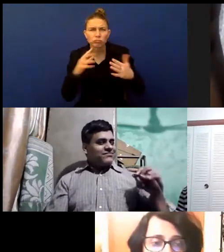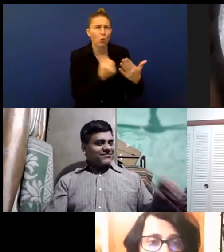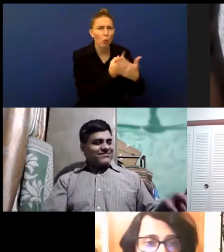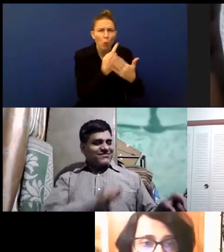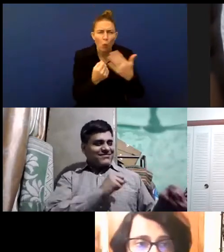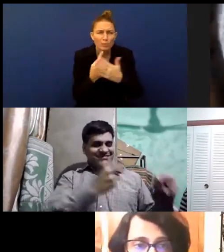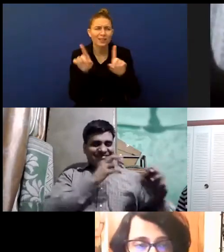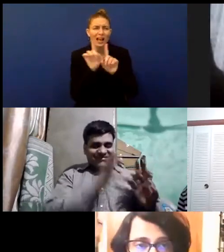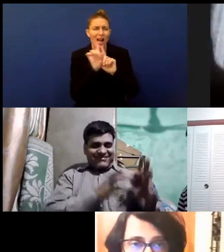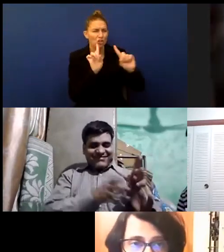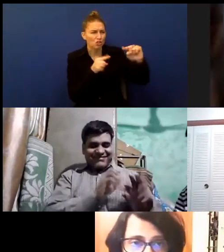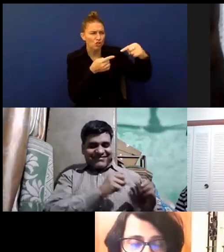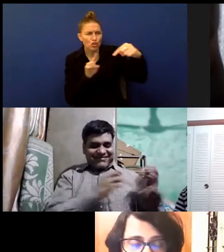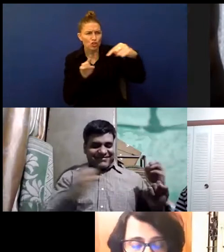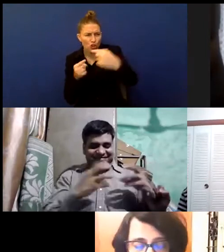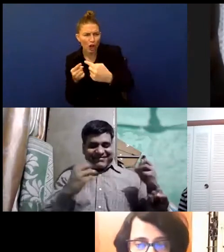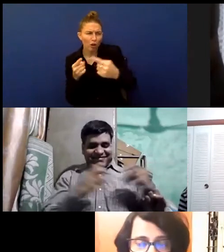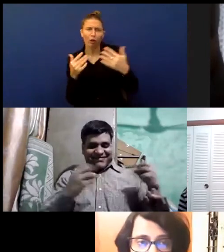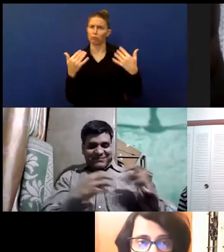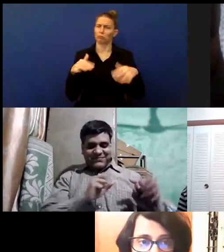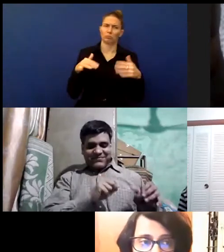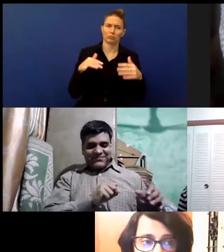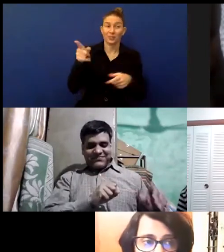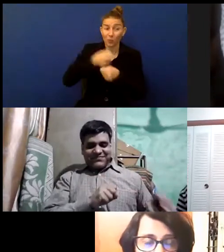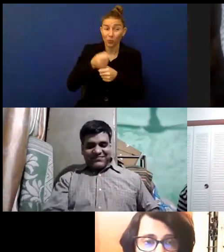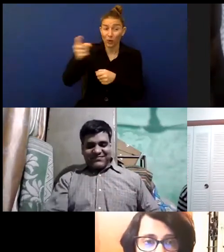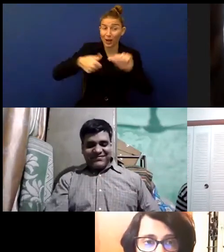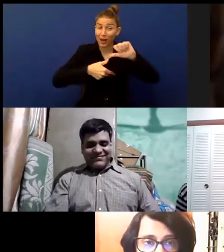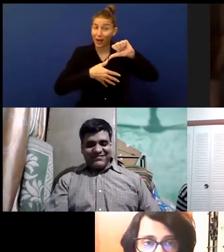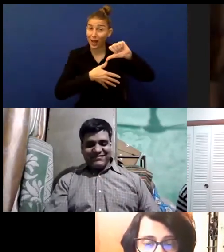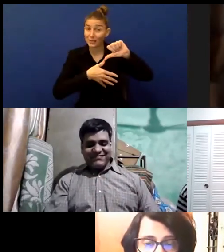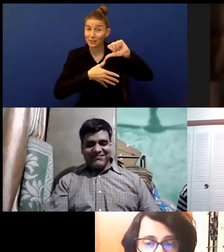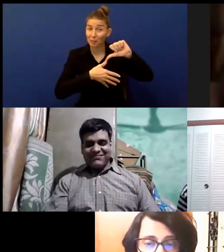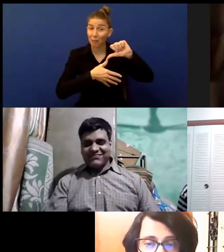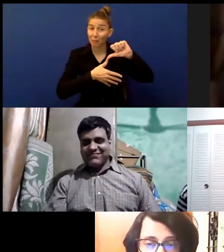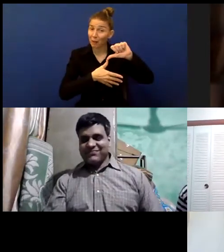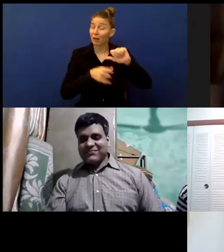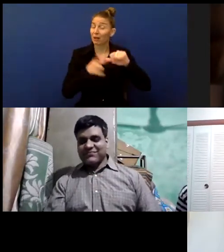connected to working in Latin America with scarce resources.